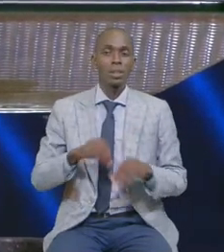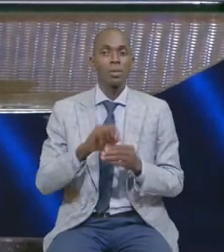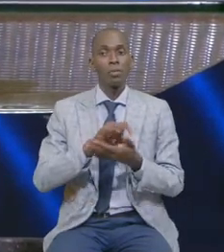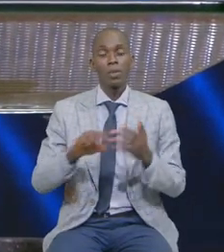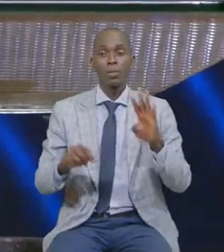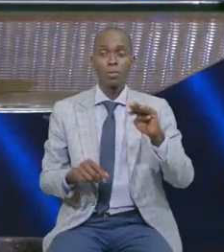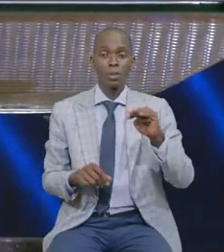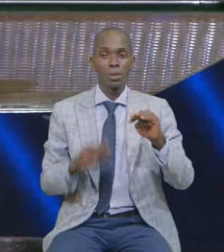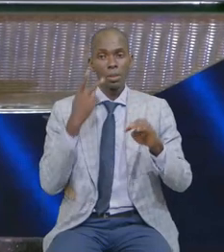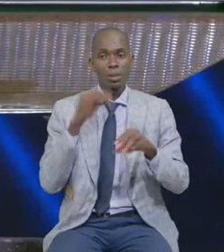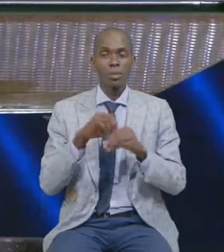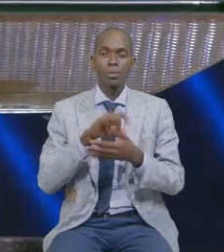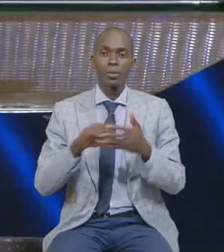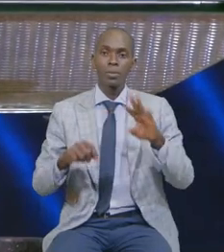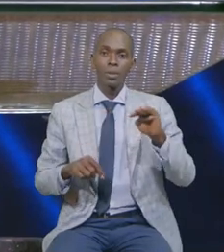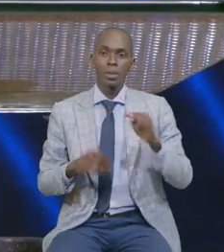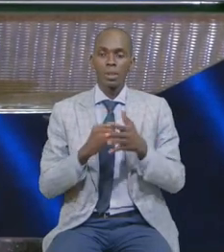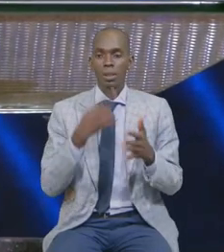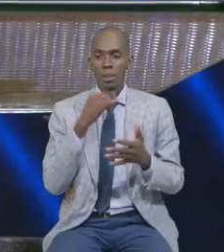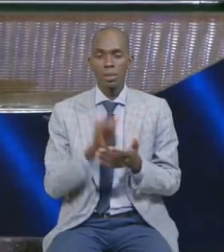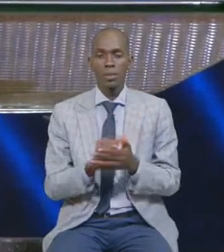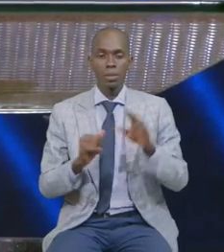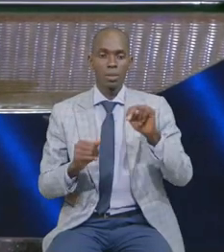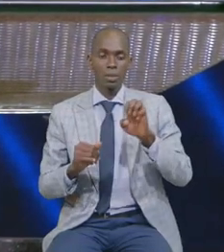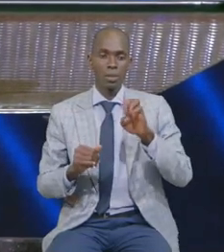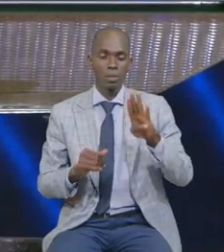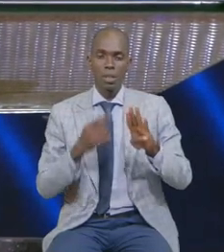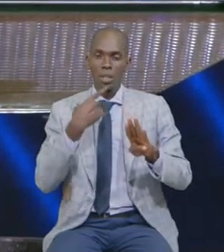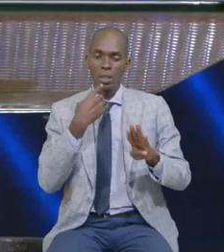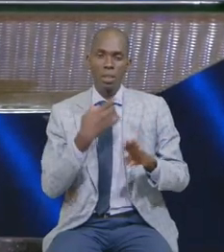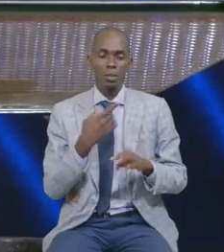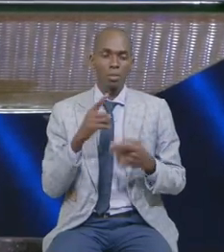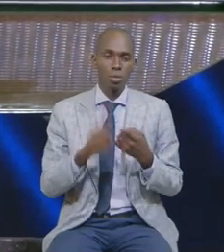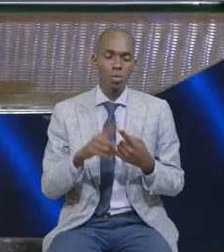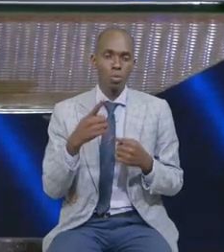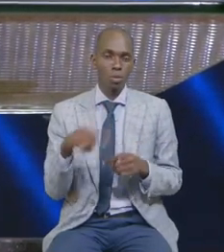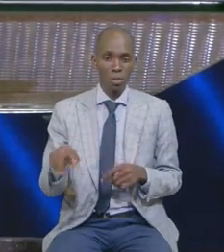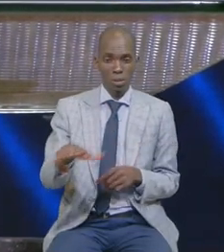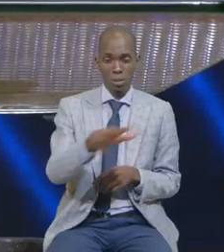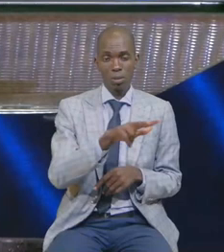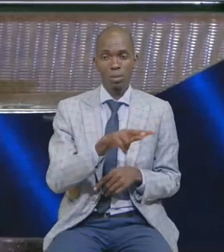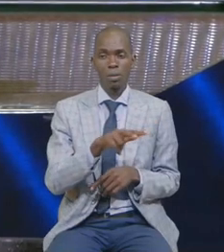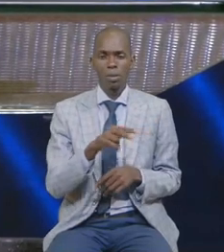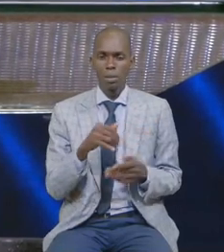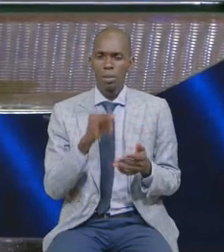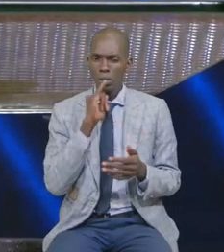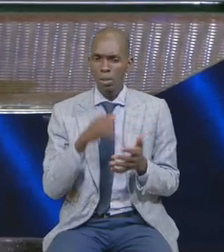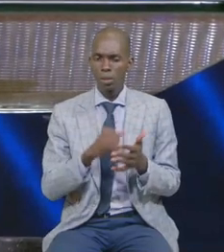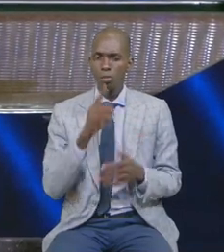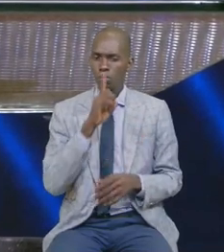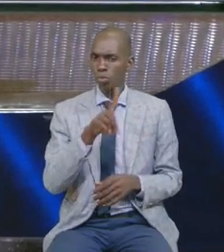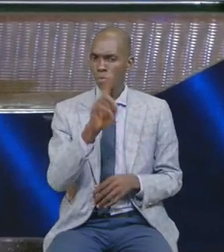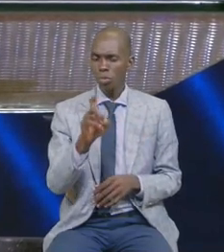it was 14 it says speak and said unto them is it true